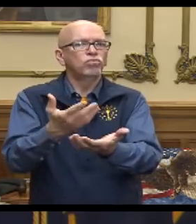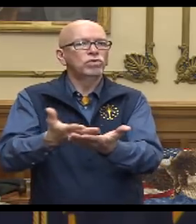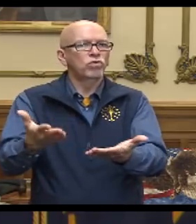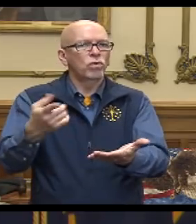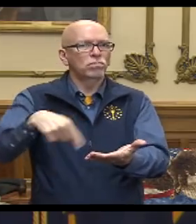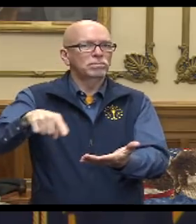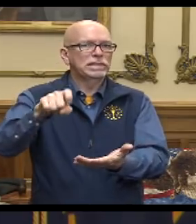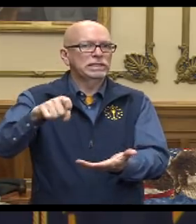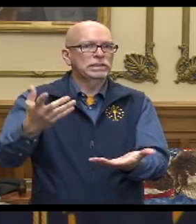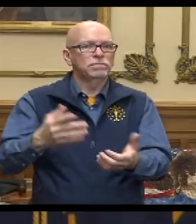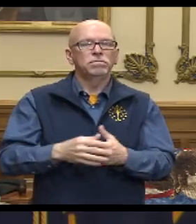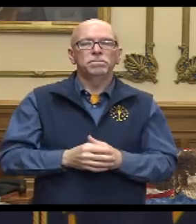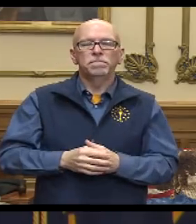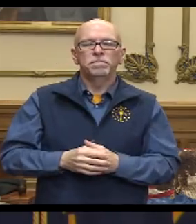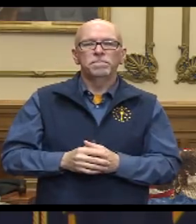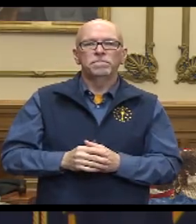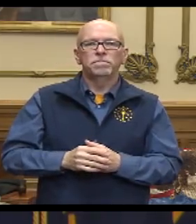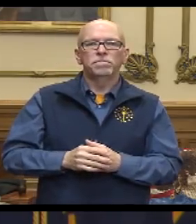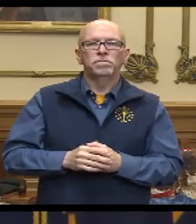individuals need.